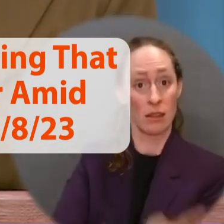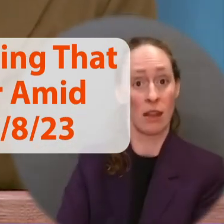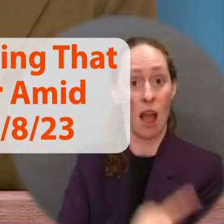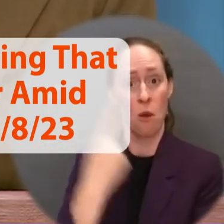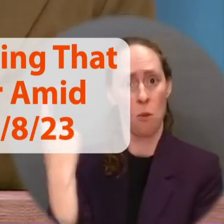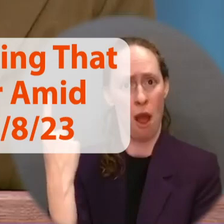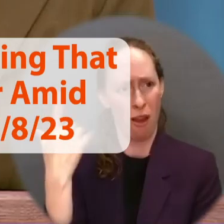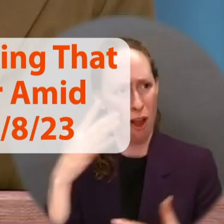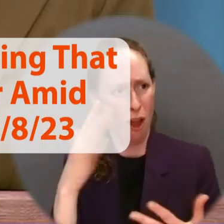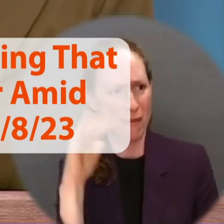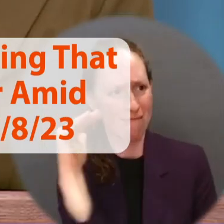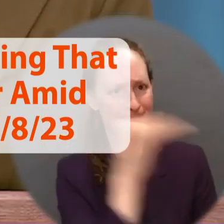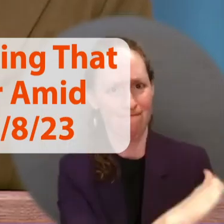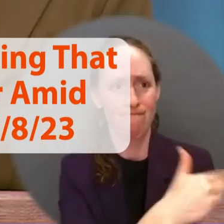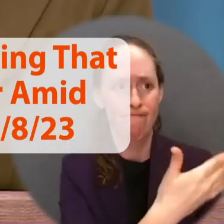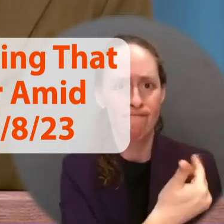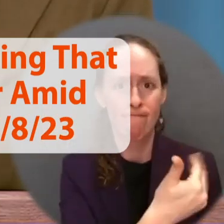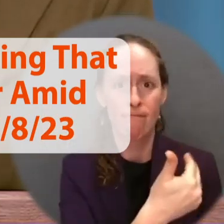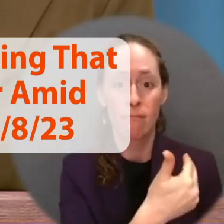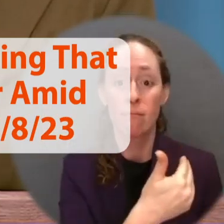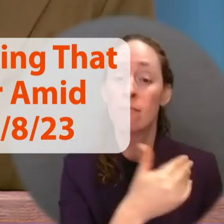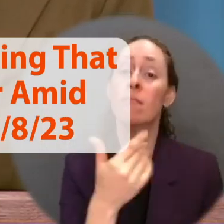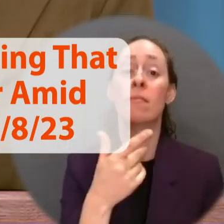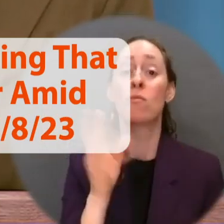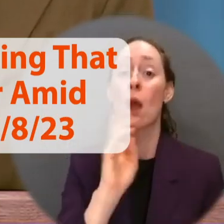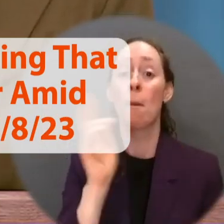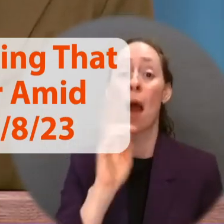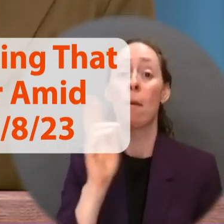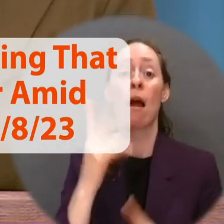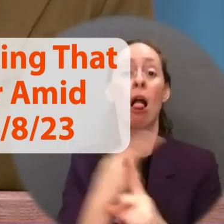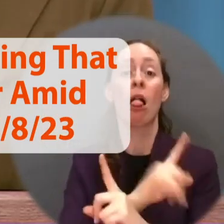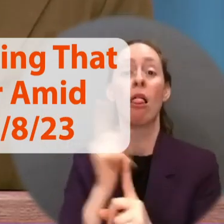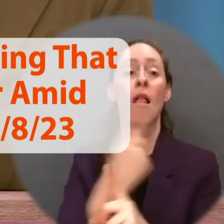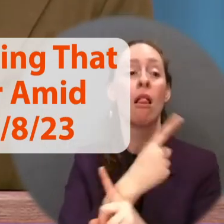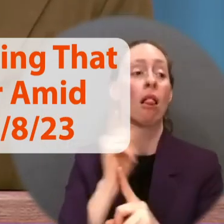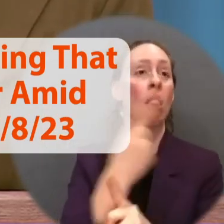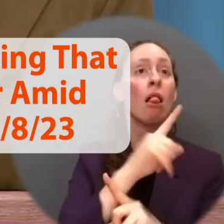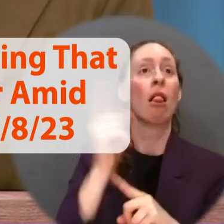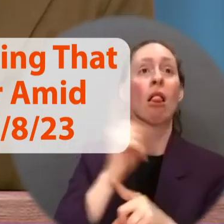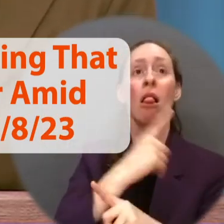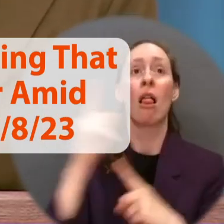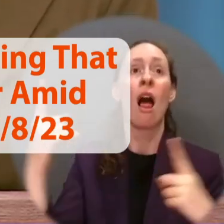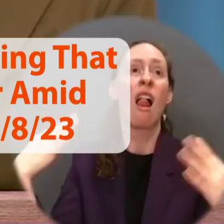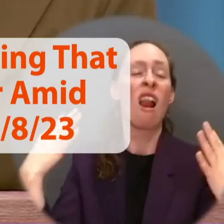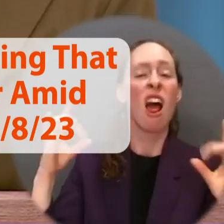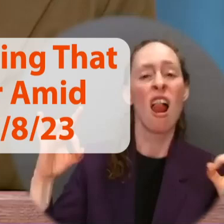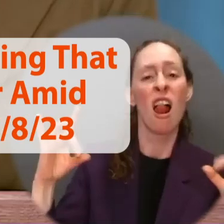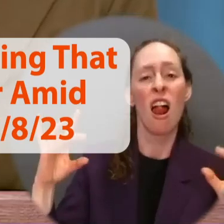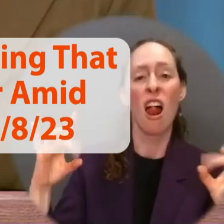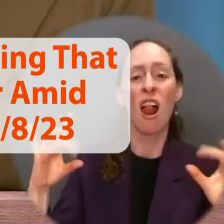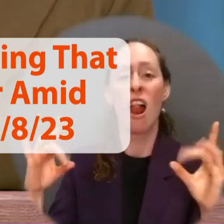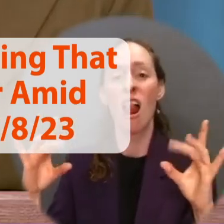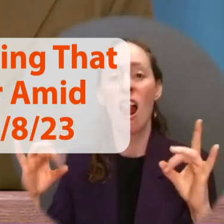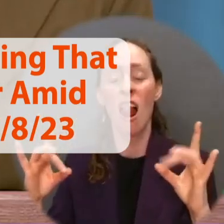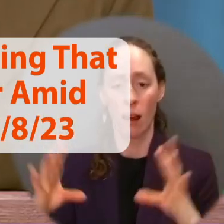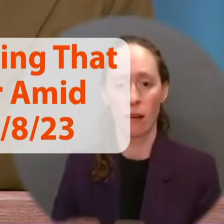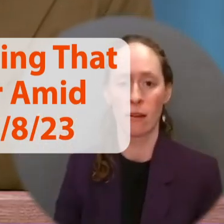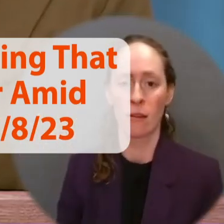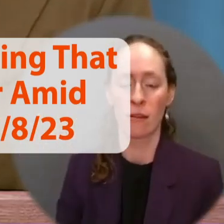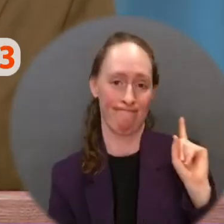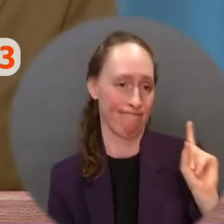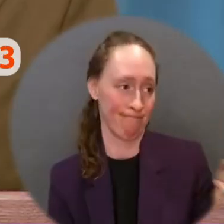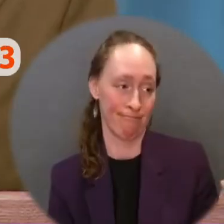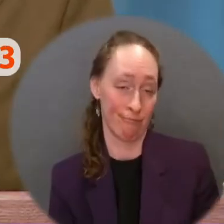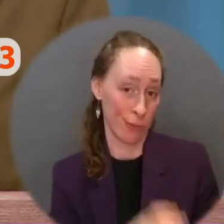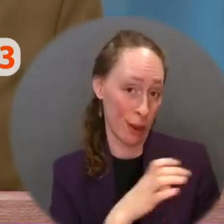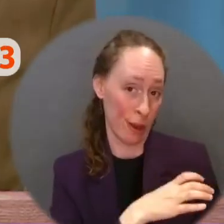from Republicans in Congress, is they want to play politics. That's what they want to do. They want to play politics and actually not deal with an